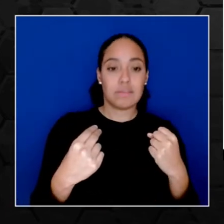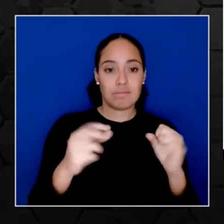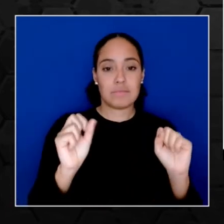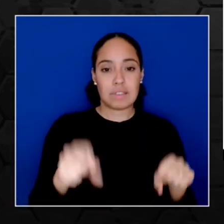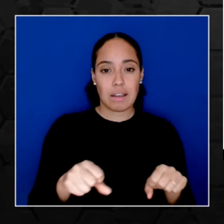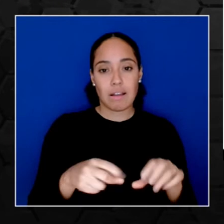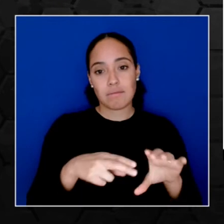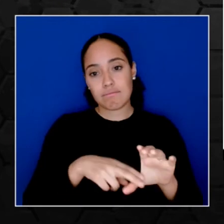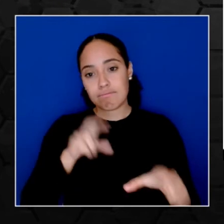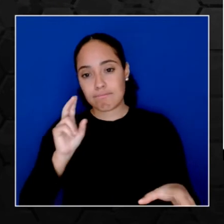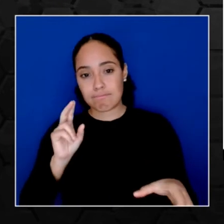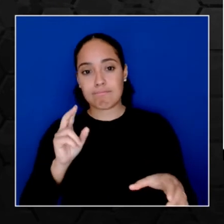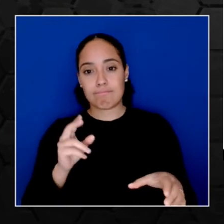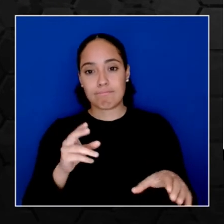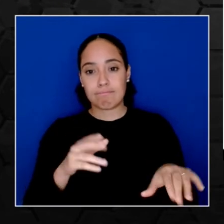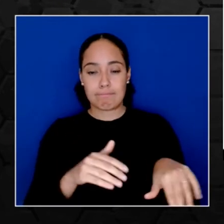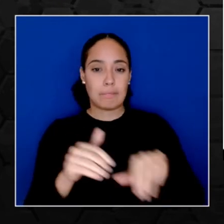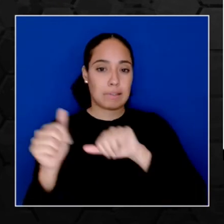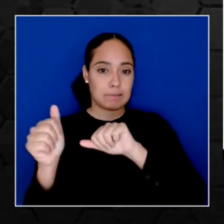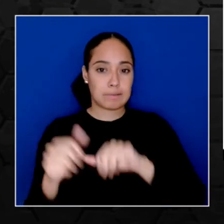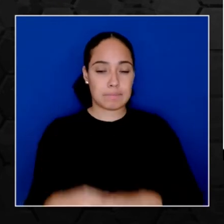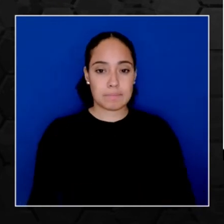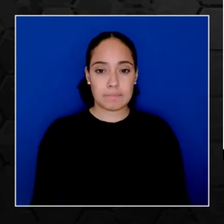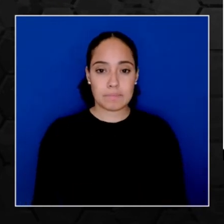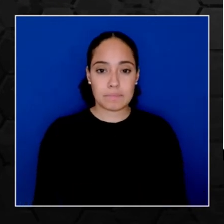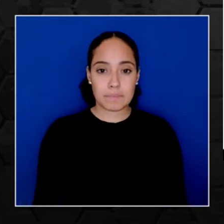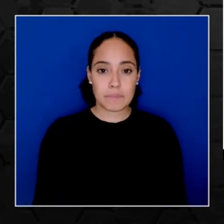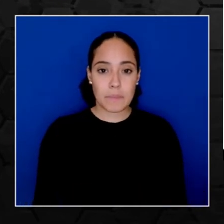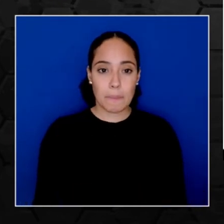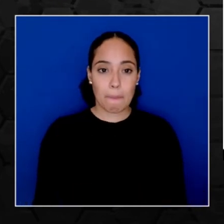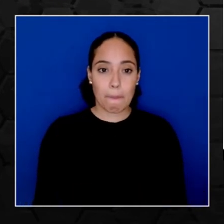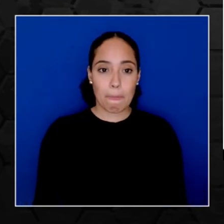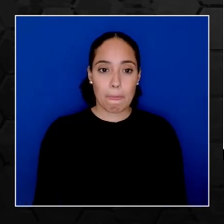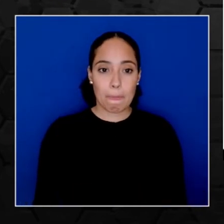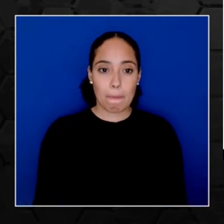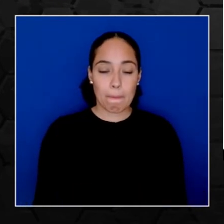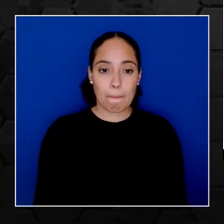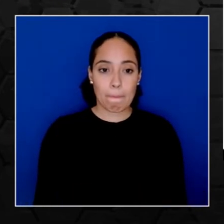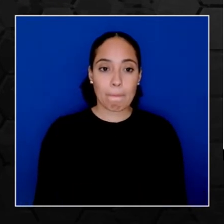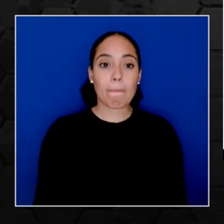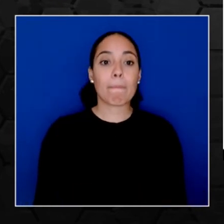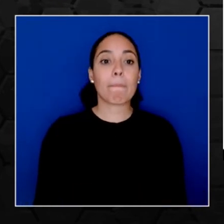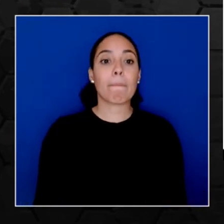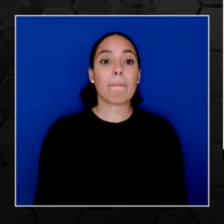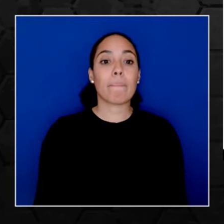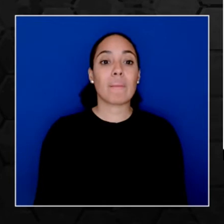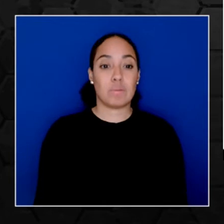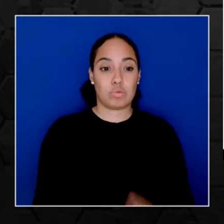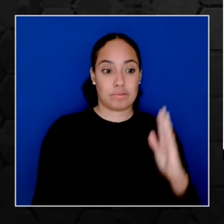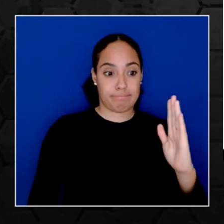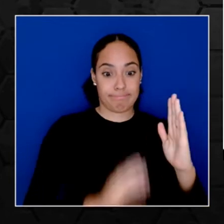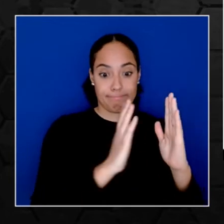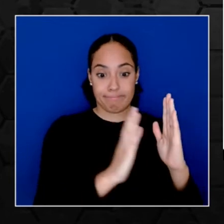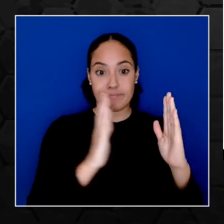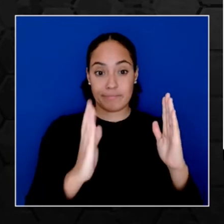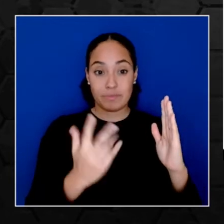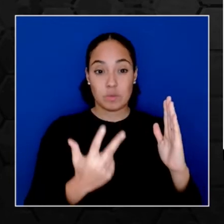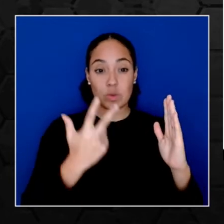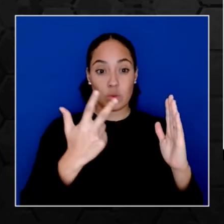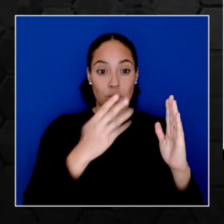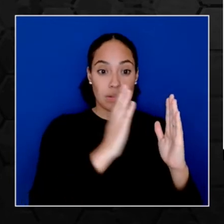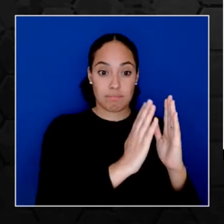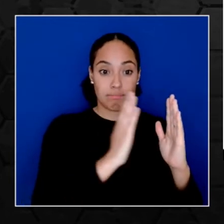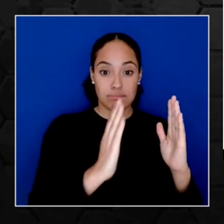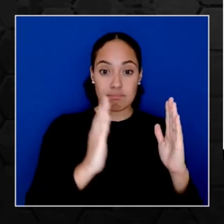and the breaking scenario ready. And for us to connect with the breaking scenario, the interrupting scenario will have to have